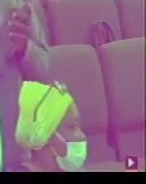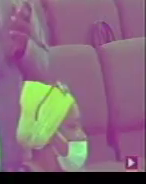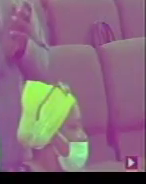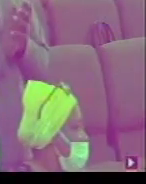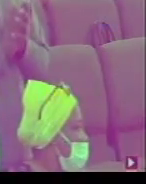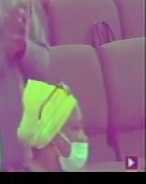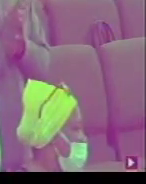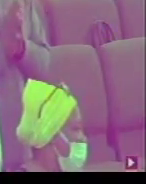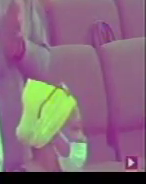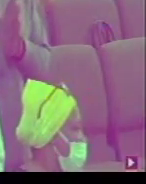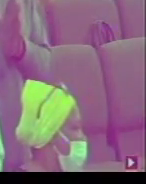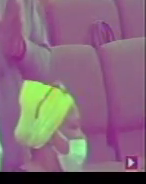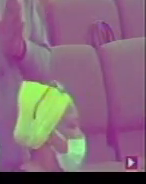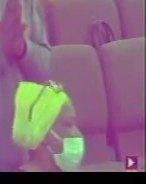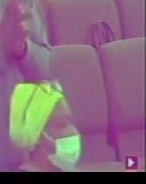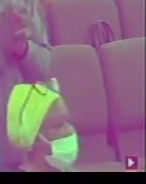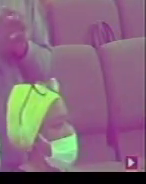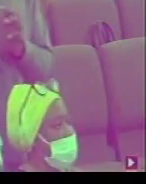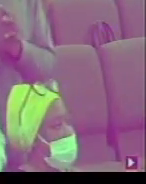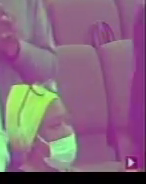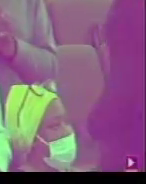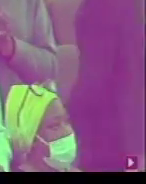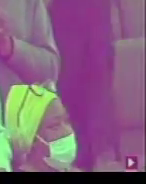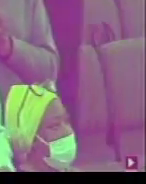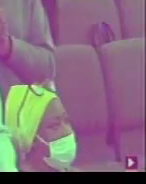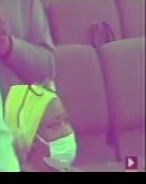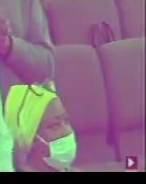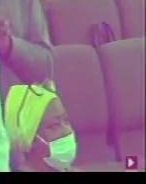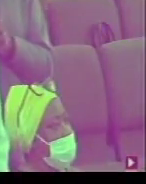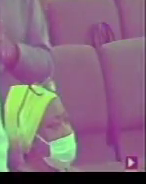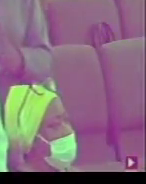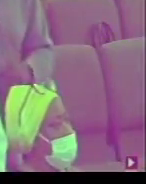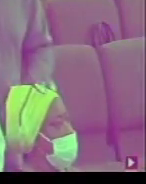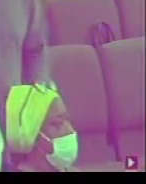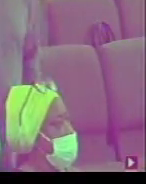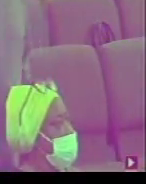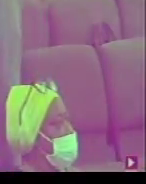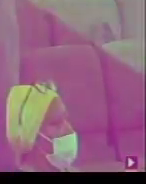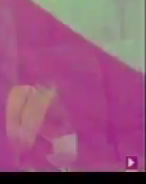Praise.